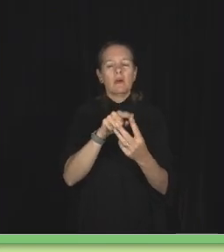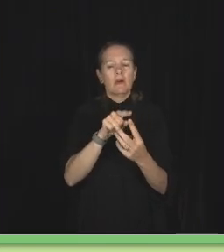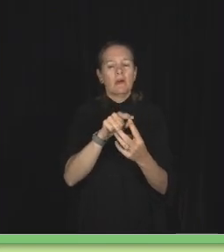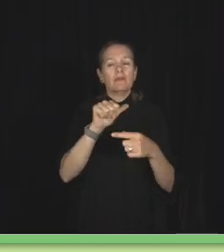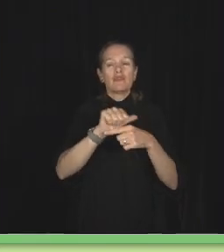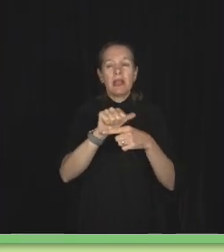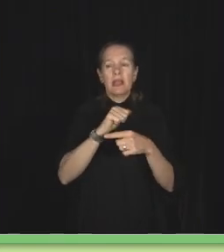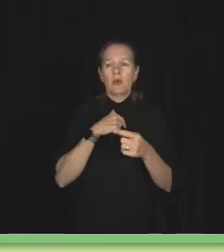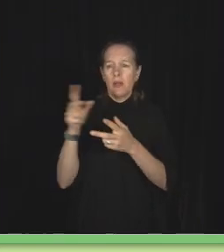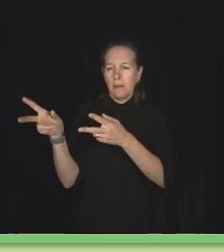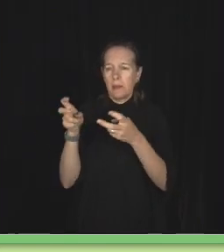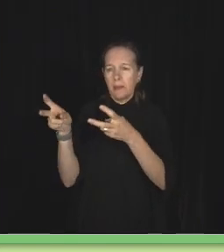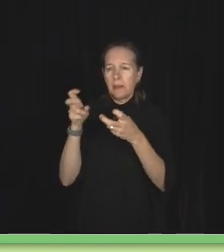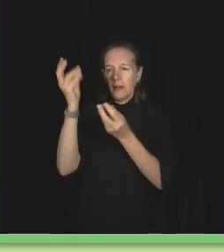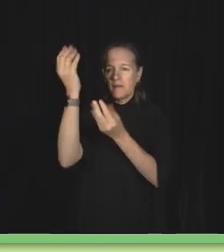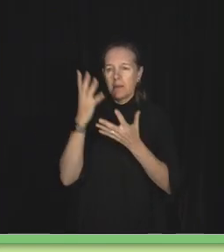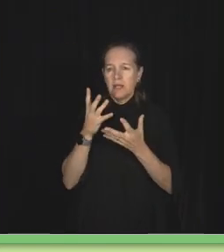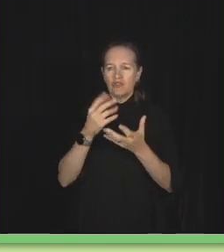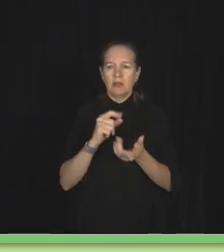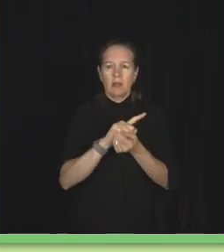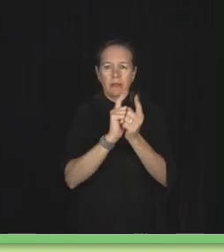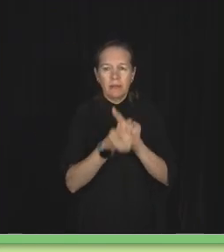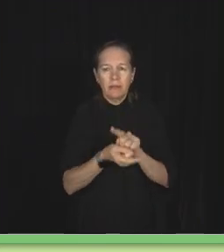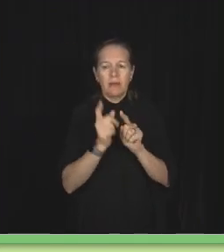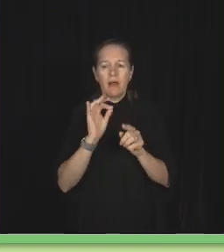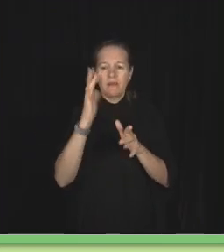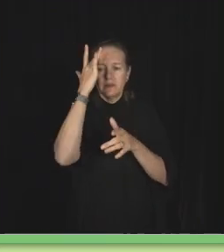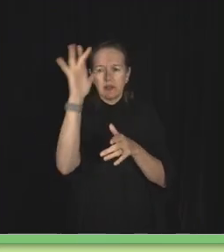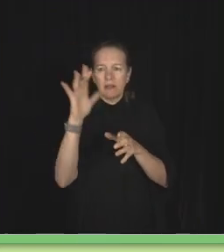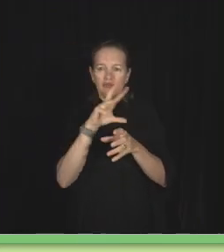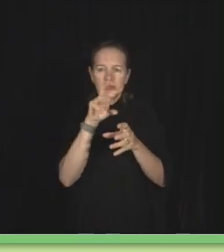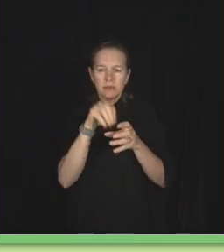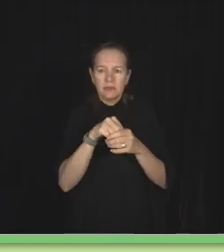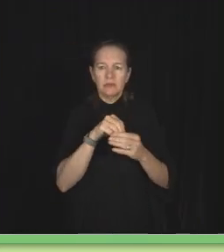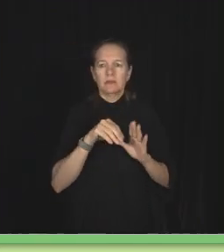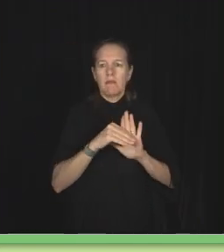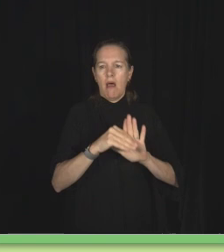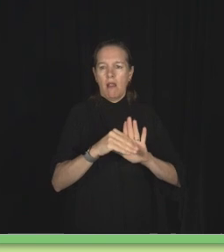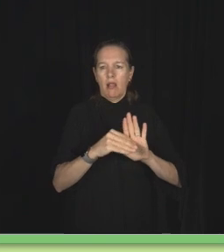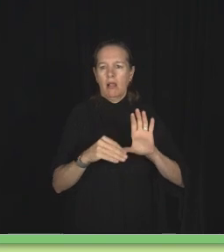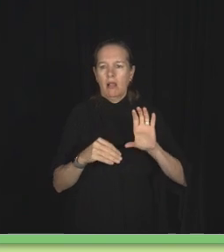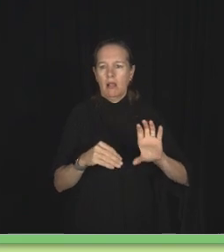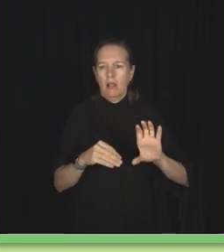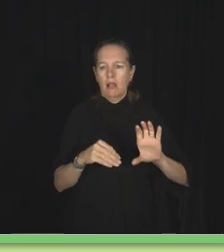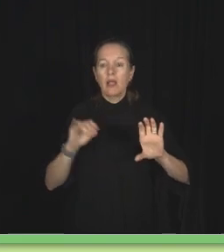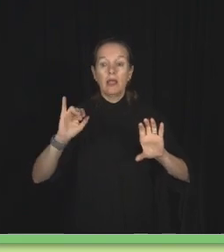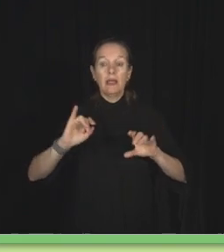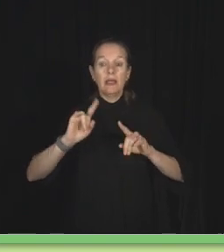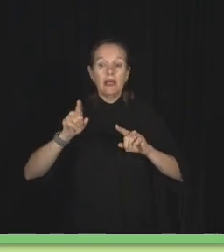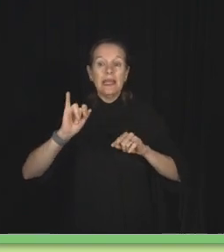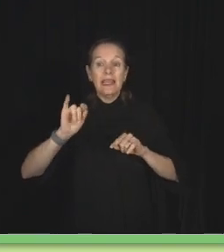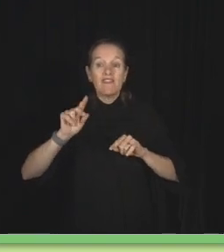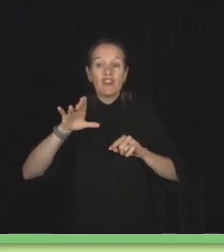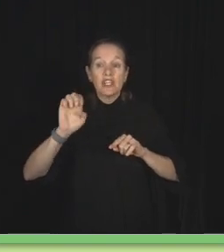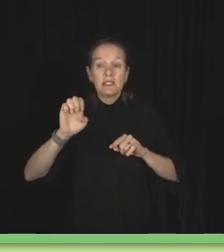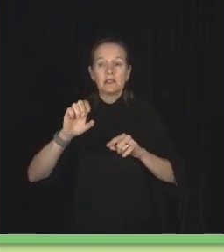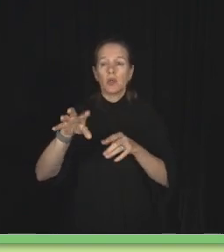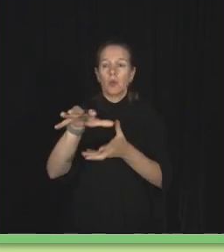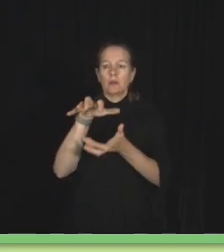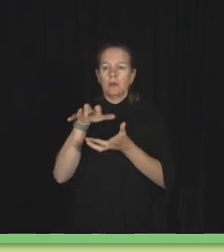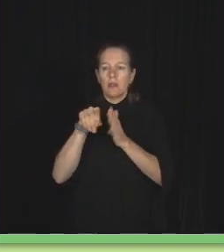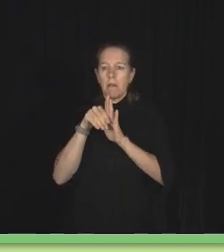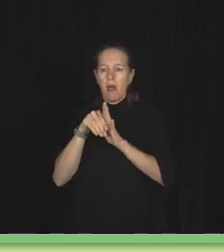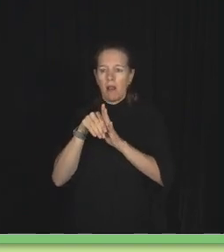into intelligence, encapsulate it inside of a model. Inference is the stage where you take that model, you serve the model, and you